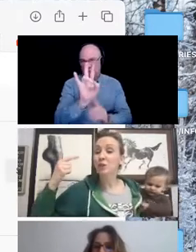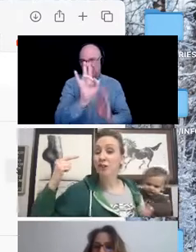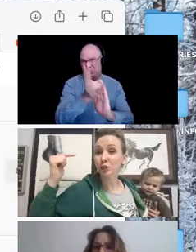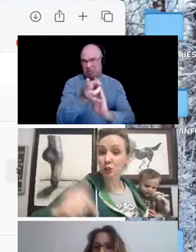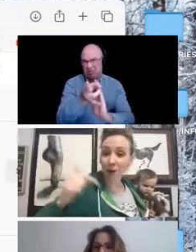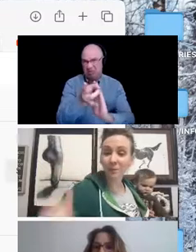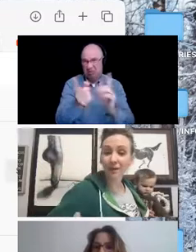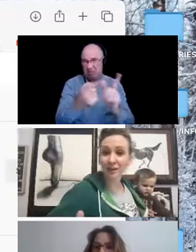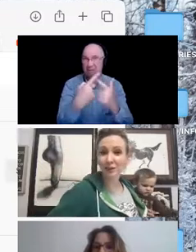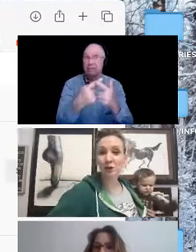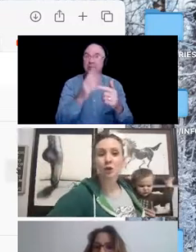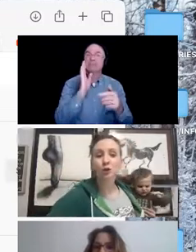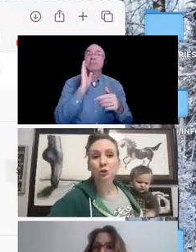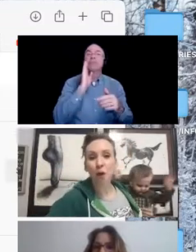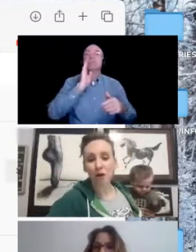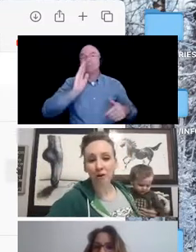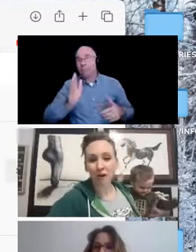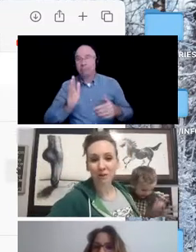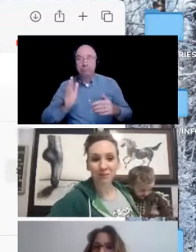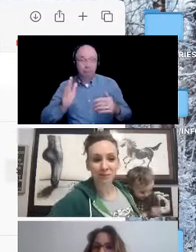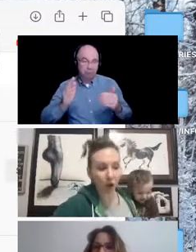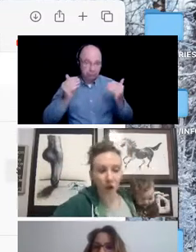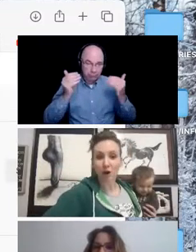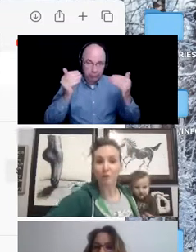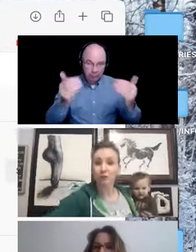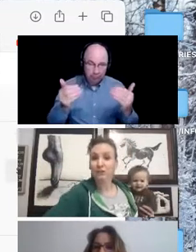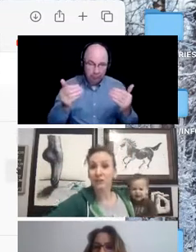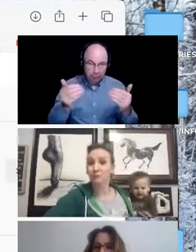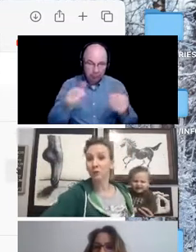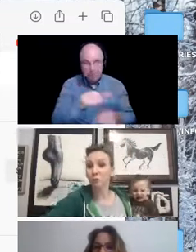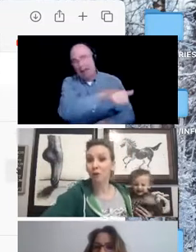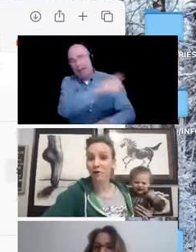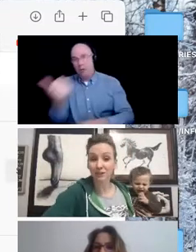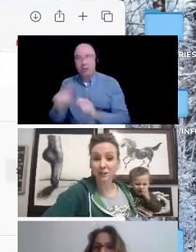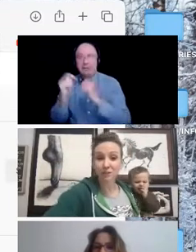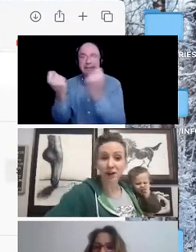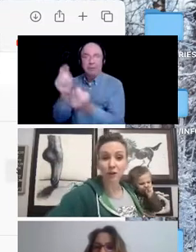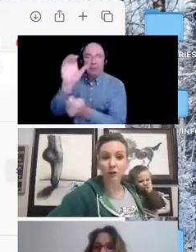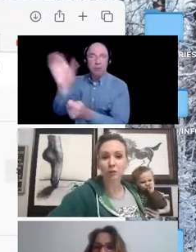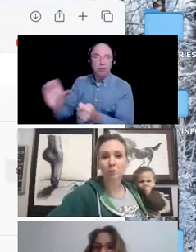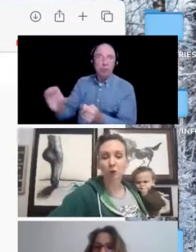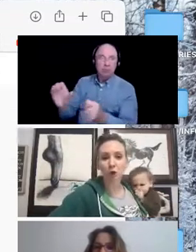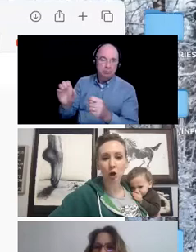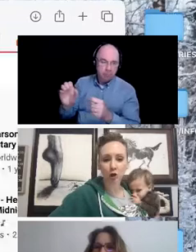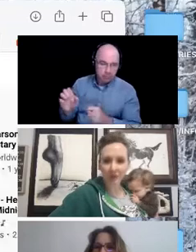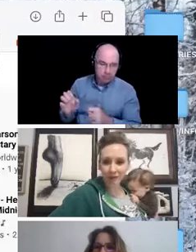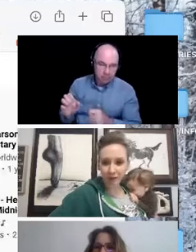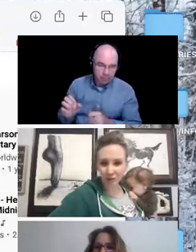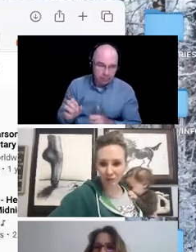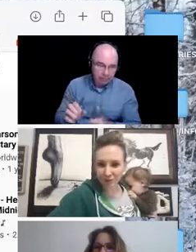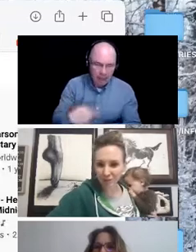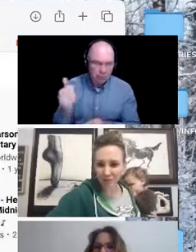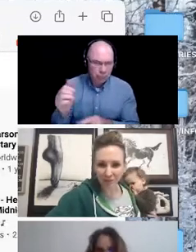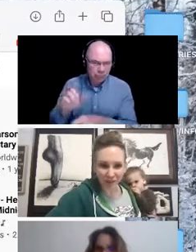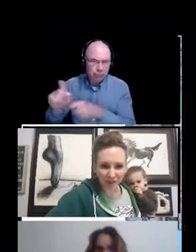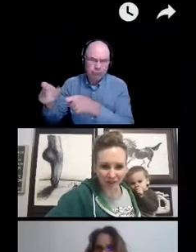then we can jump in to our other team Zoom, our Team Fire Spark Call. So here